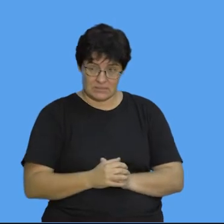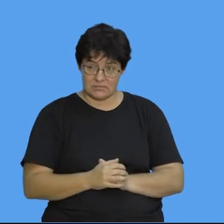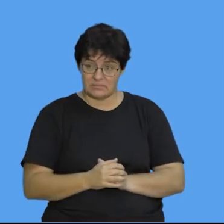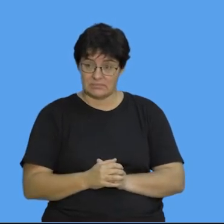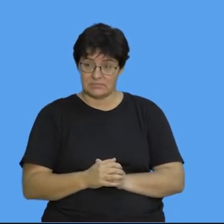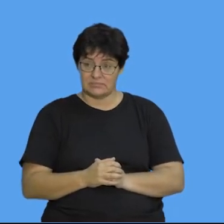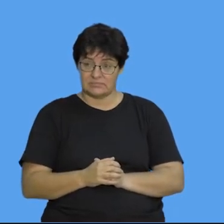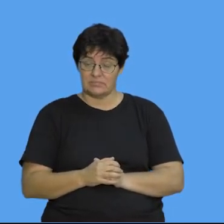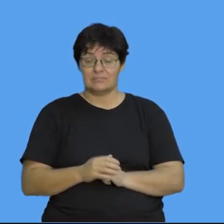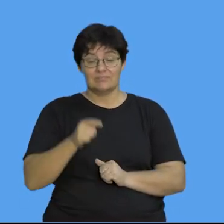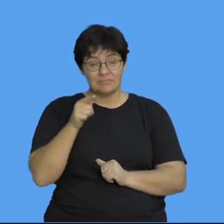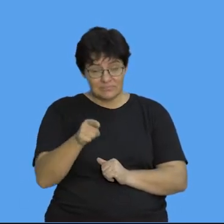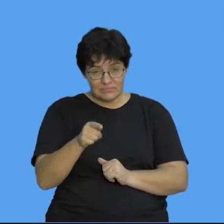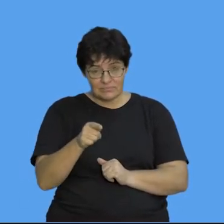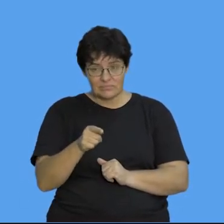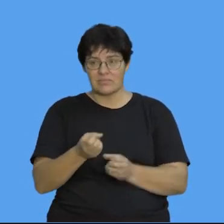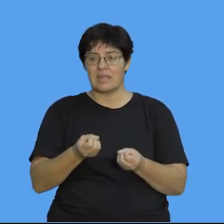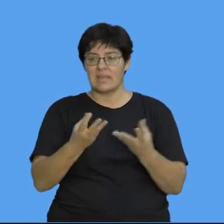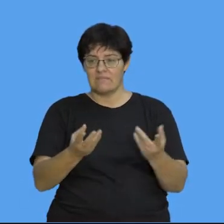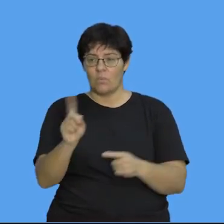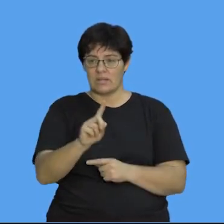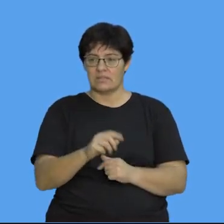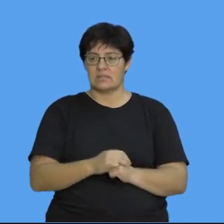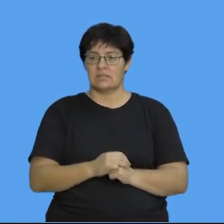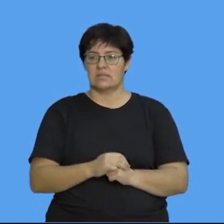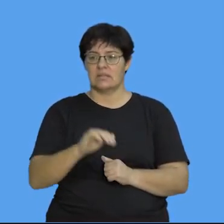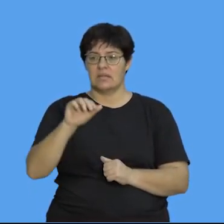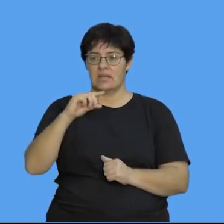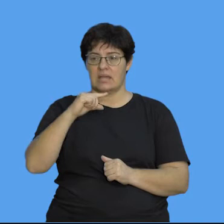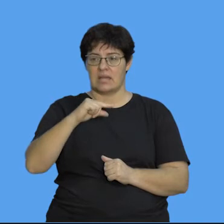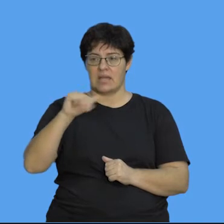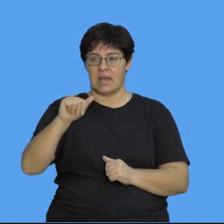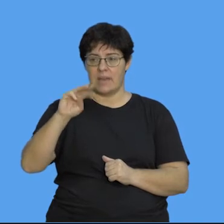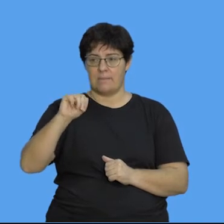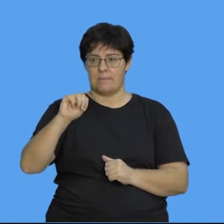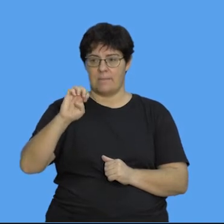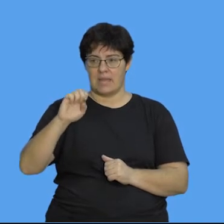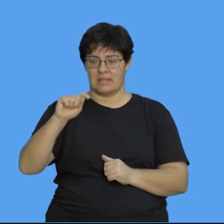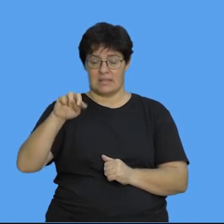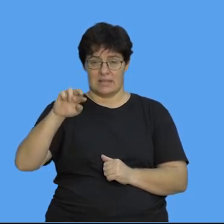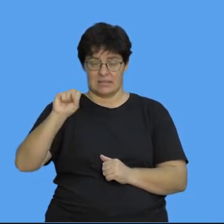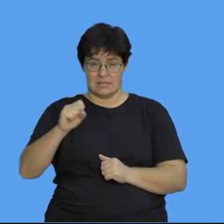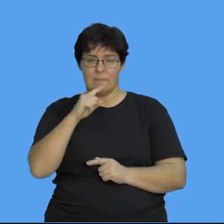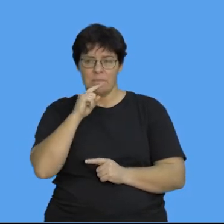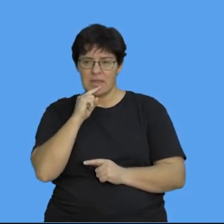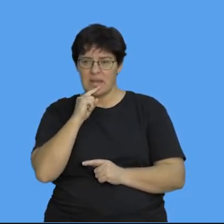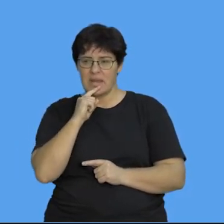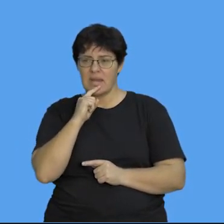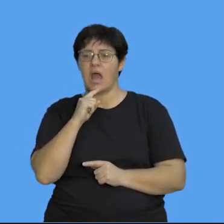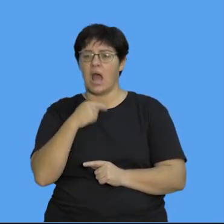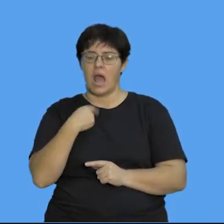this Gametophyte produces gametes. And a gamete is a sex